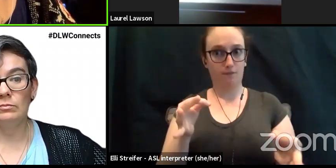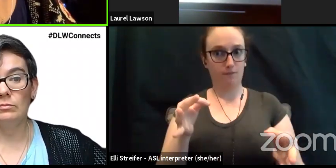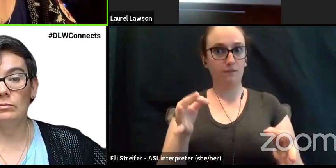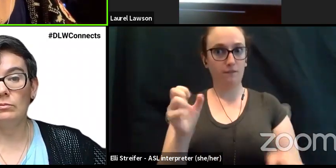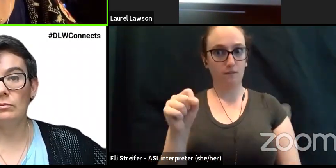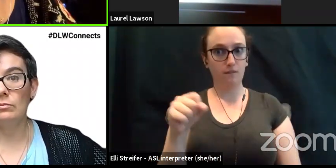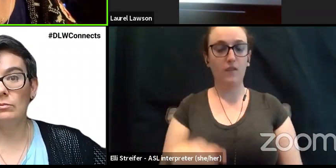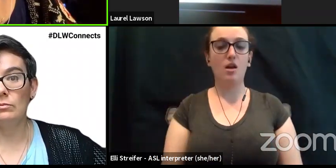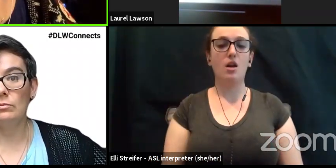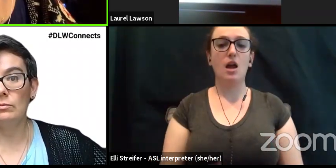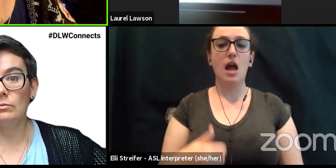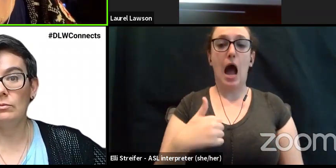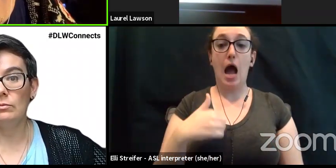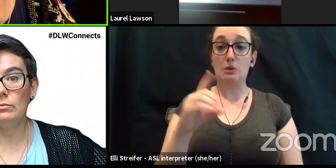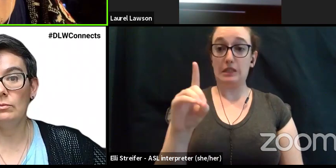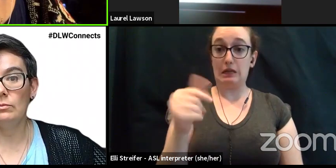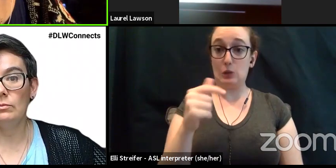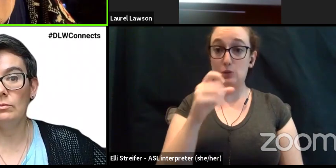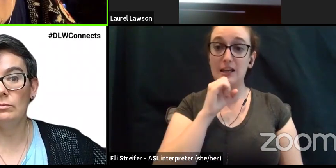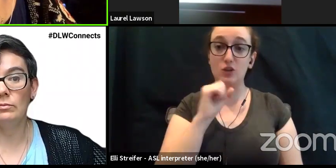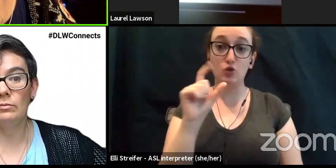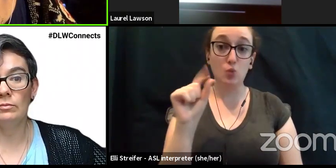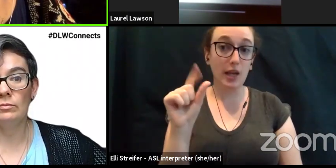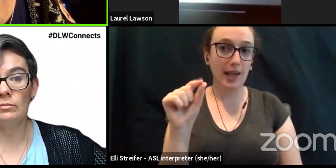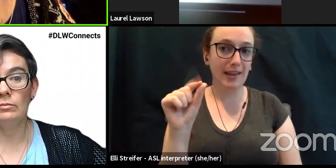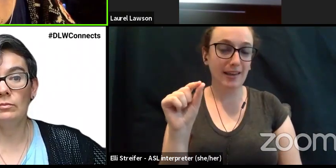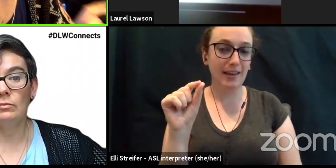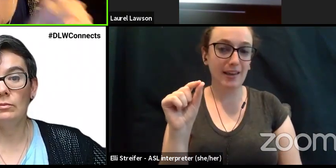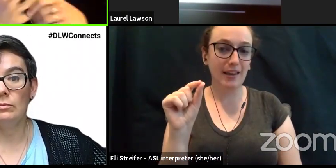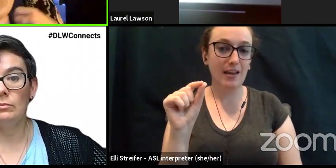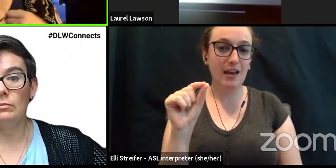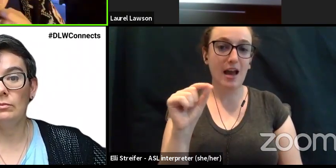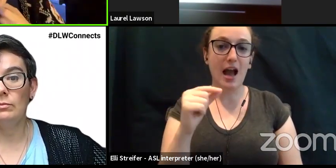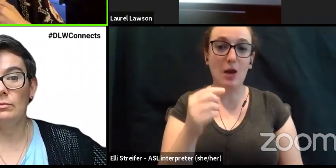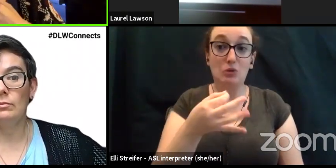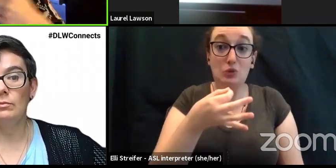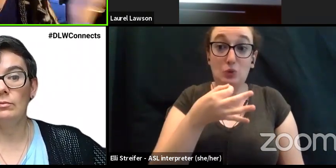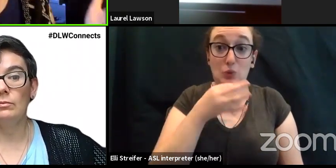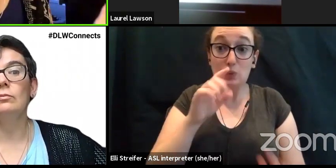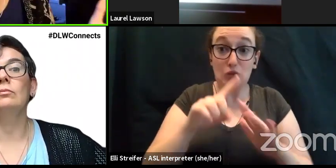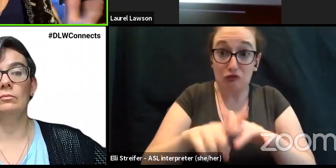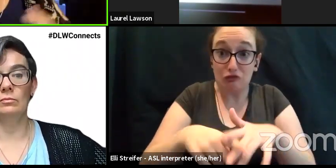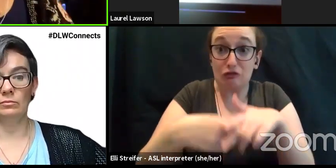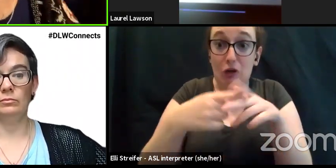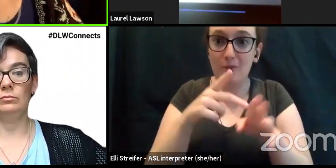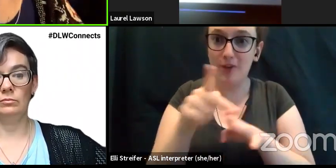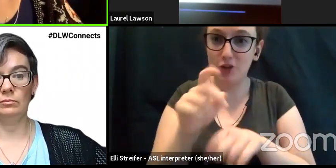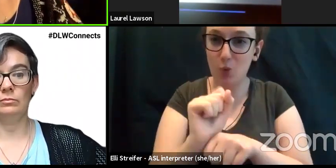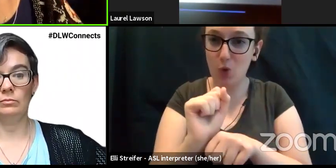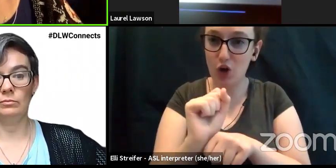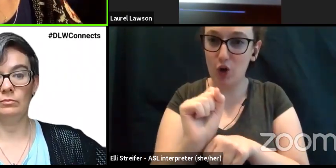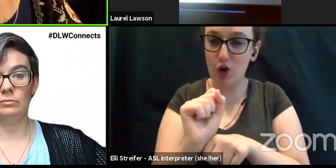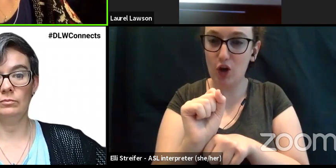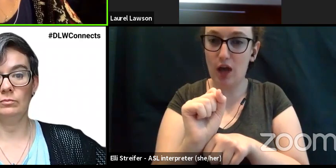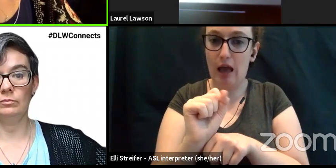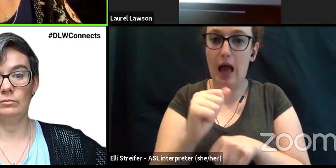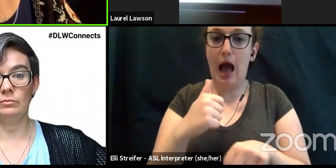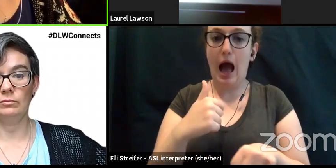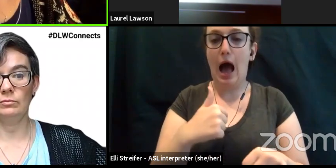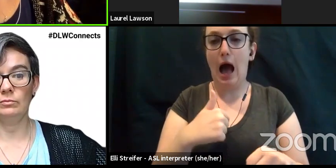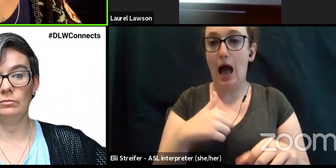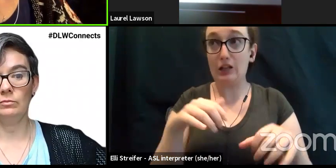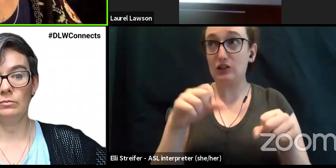I mean, as somebody who got diagnosed at 20, right as they were about to head into the profession, I actually spent the